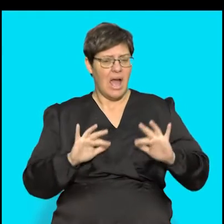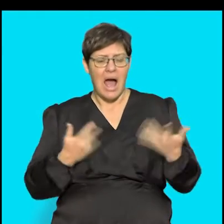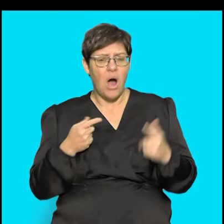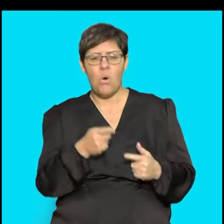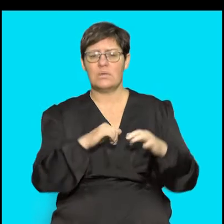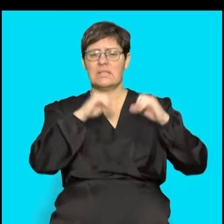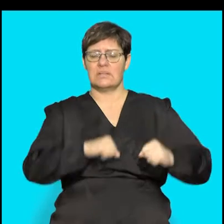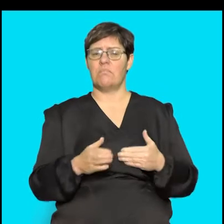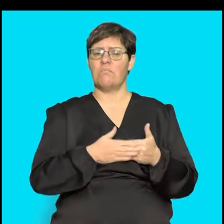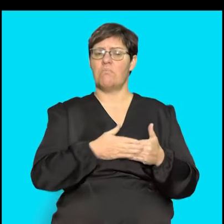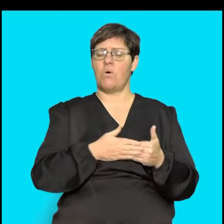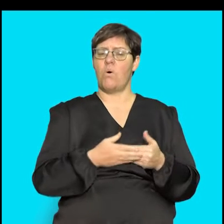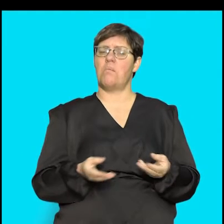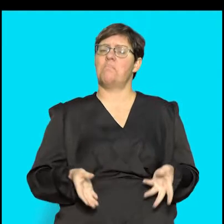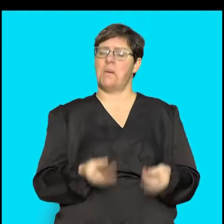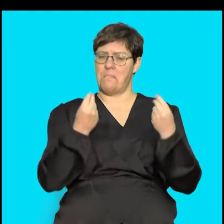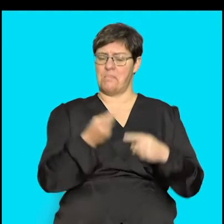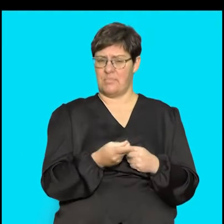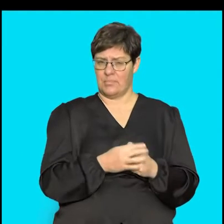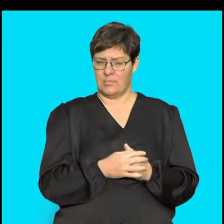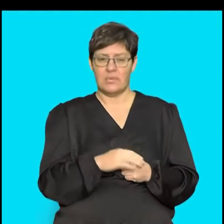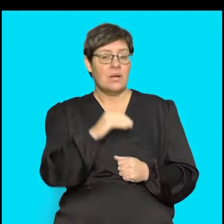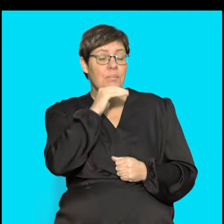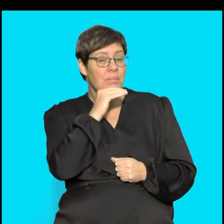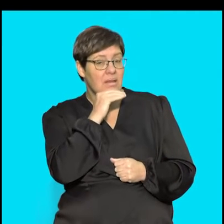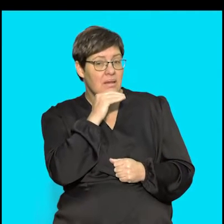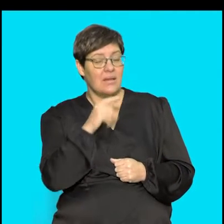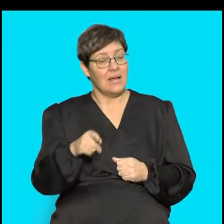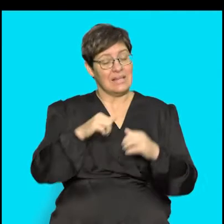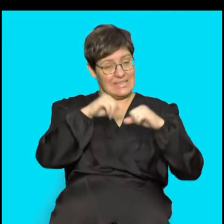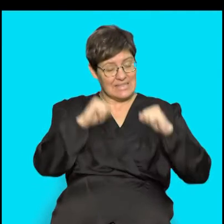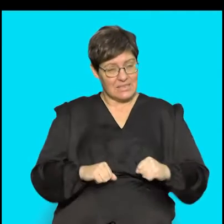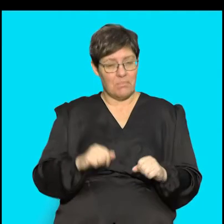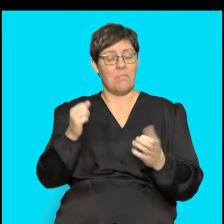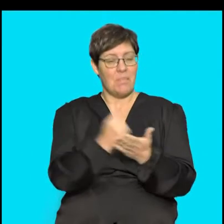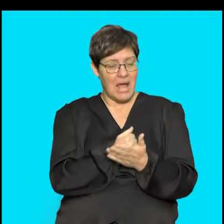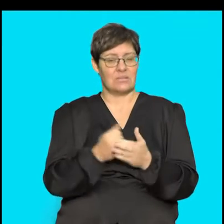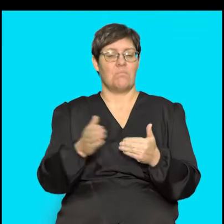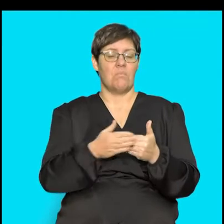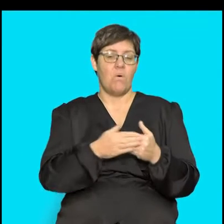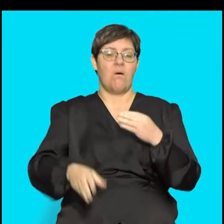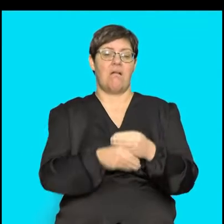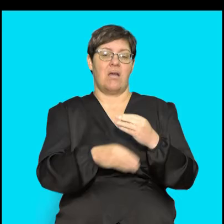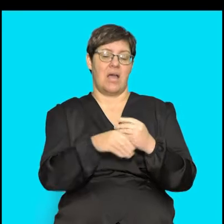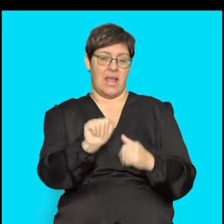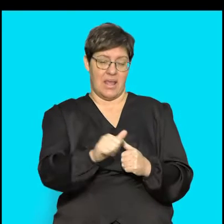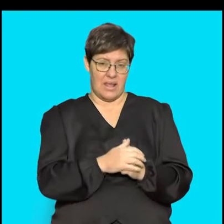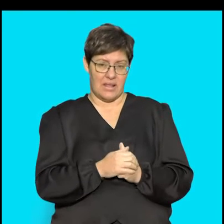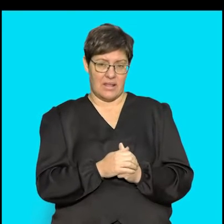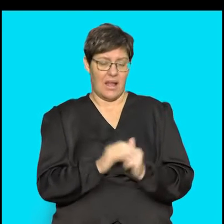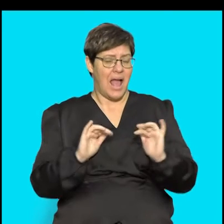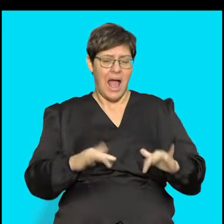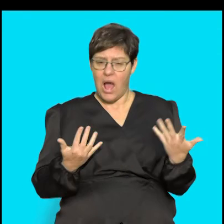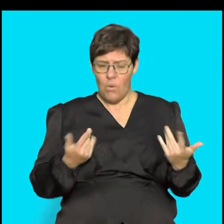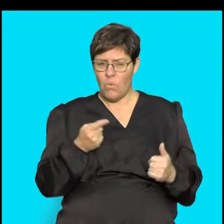how will the system get more of the substance? It means that the system will have to make more of A. How